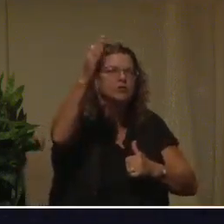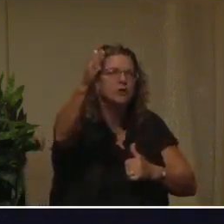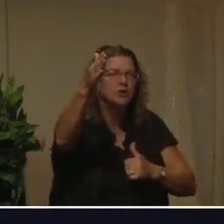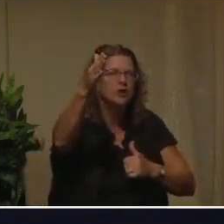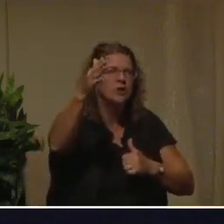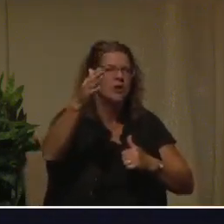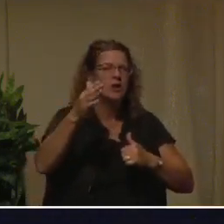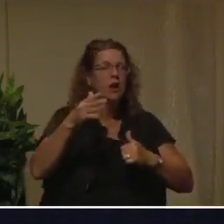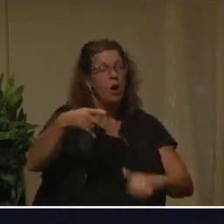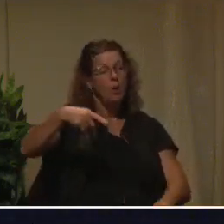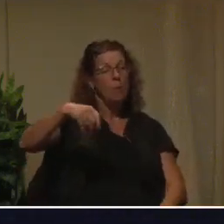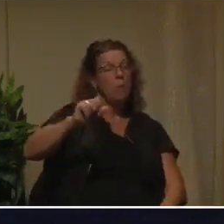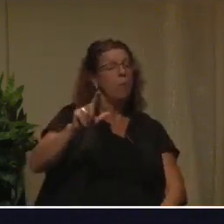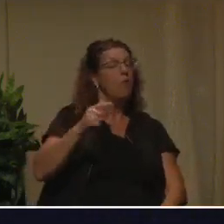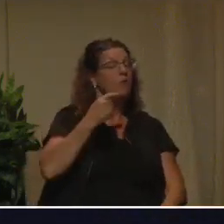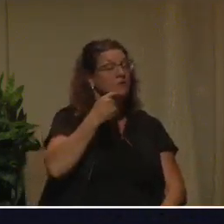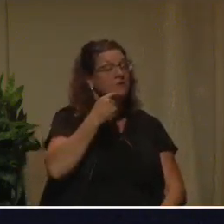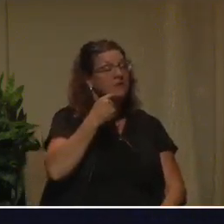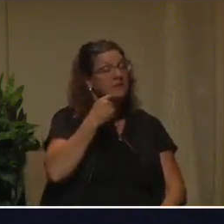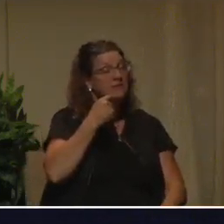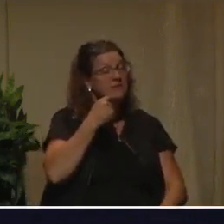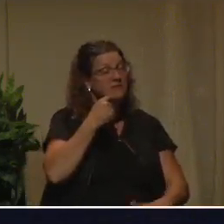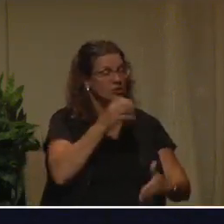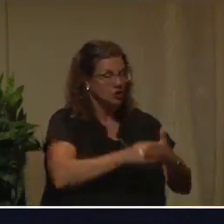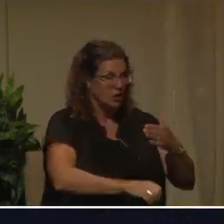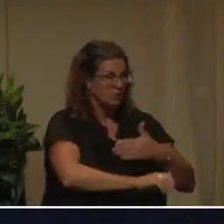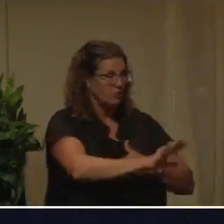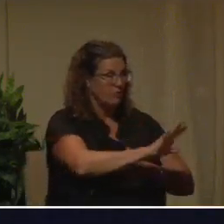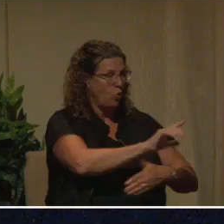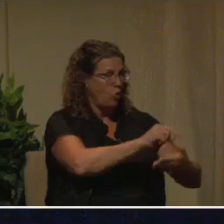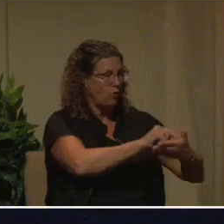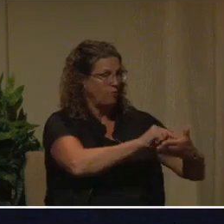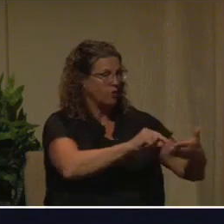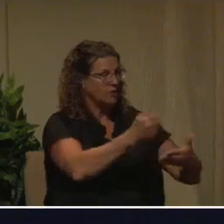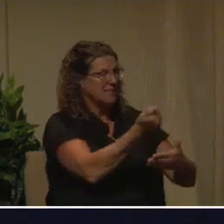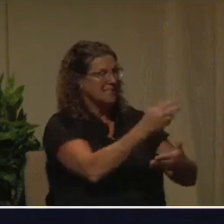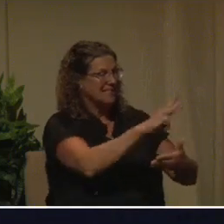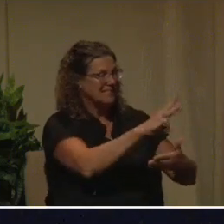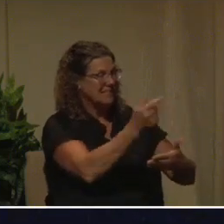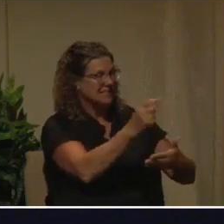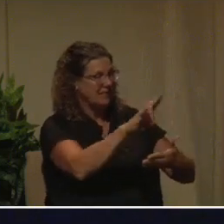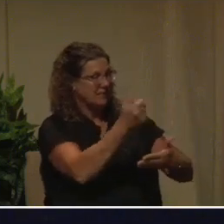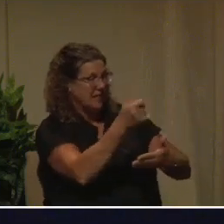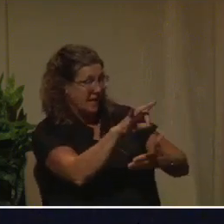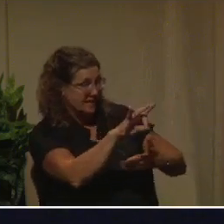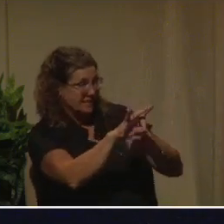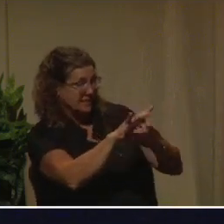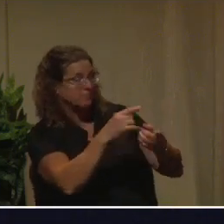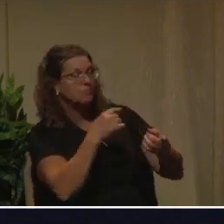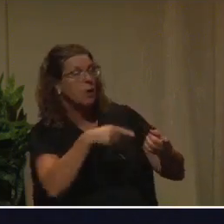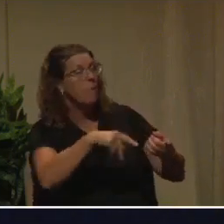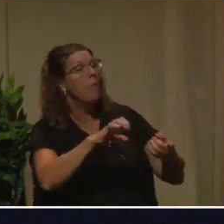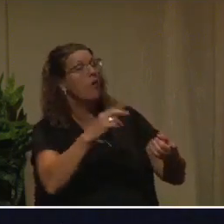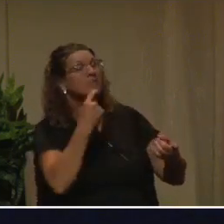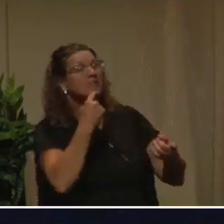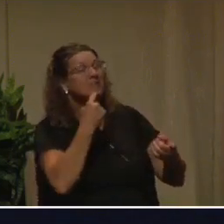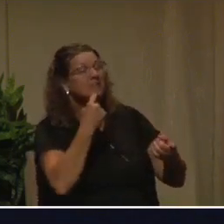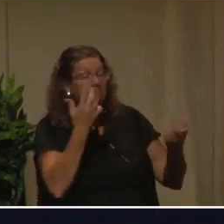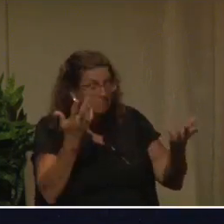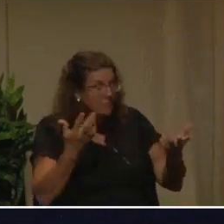Paul says back in chapter 4, verses 16 through 18, where he says this.